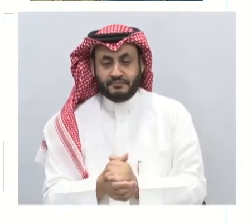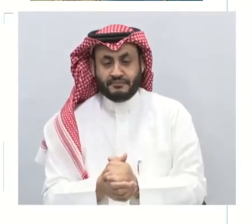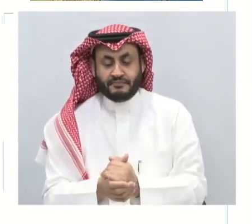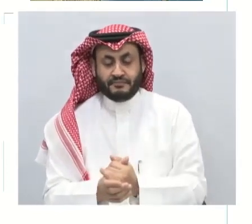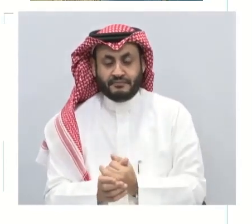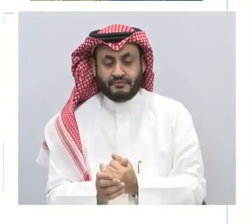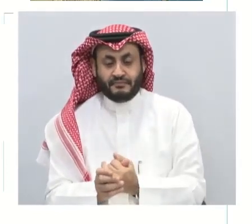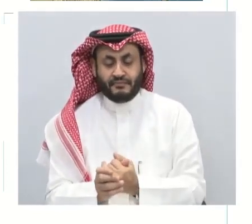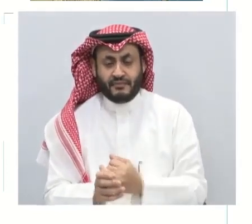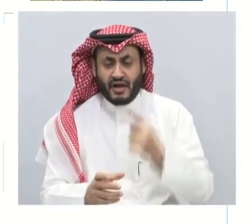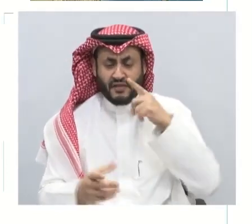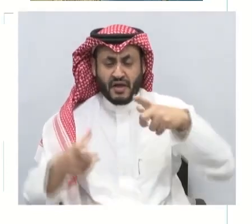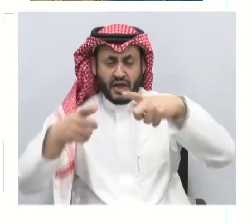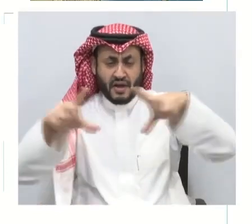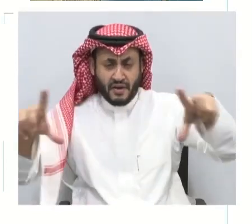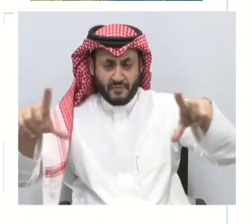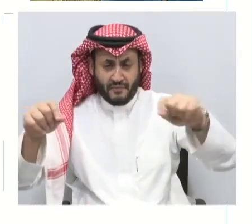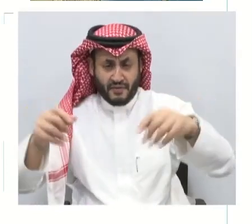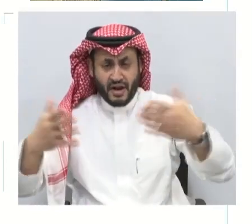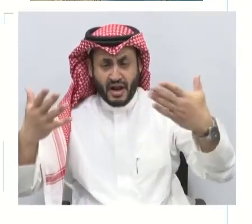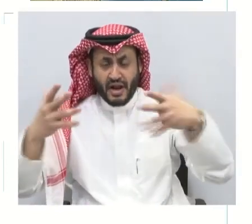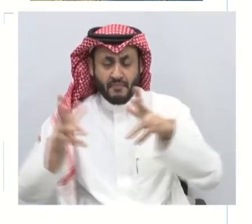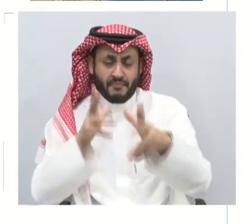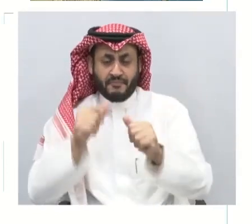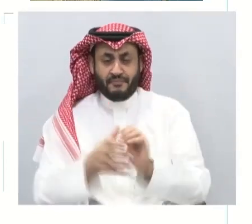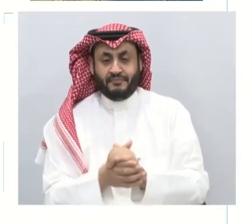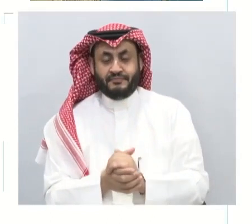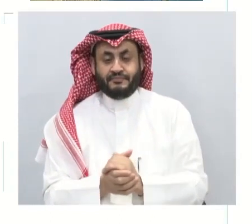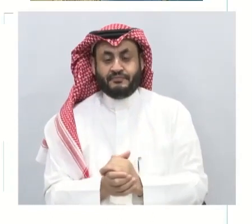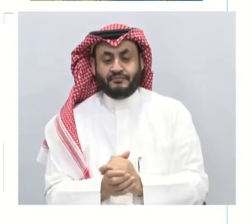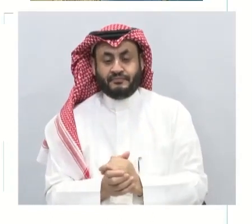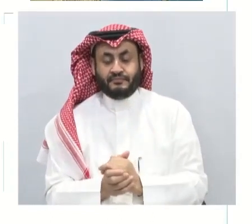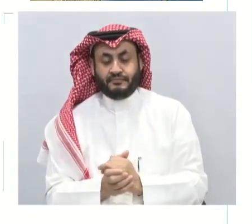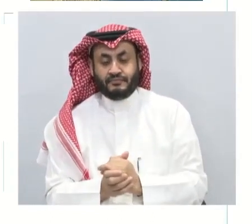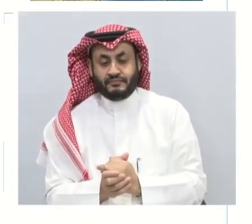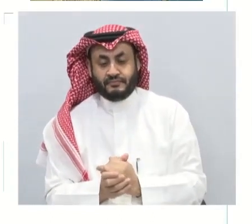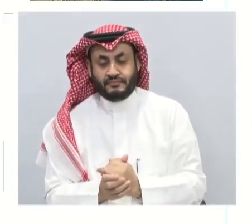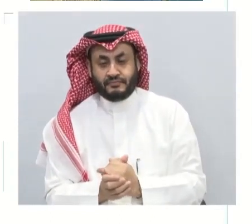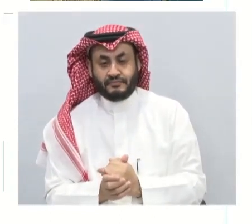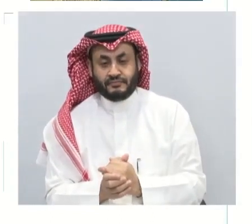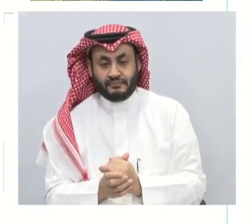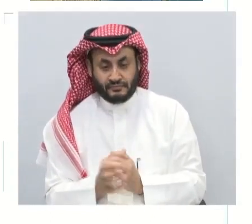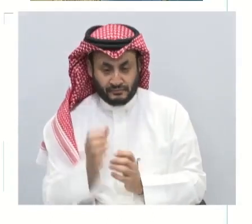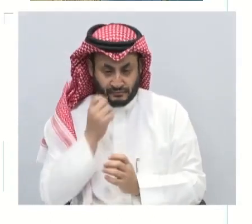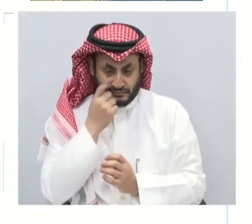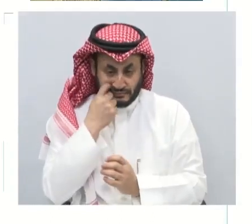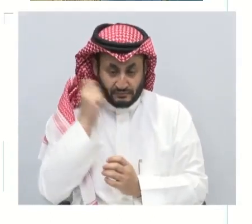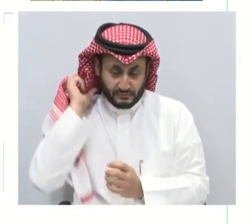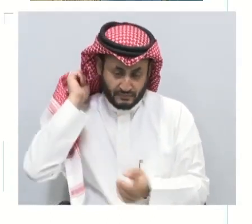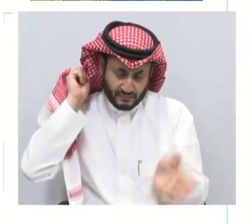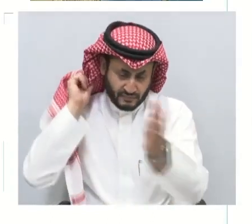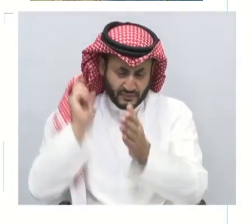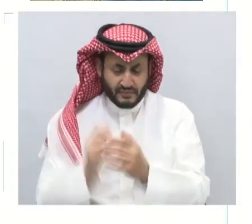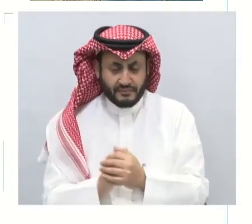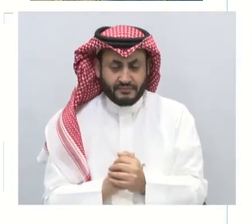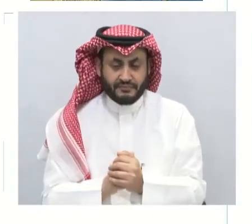that usually the broadcasters use when they introduce or they present the weather forecast. Okay, before